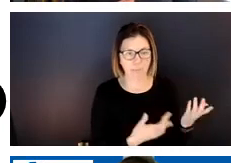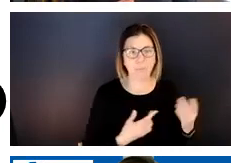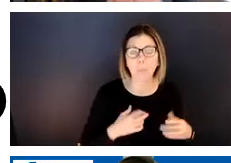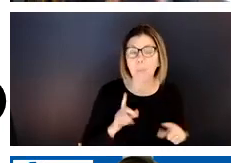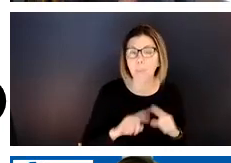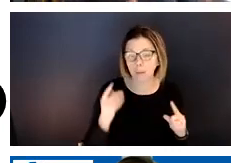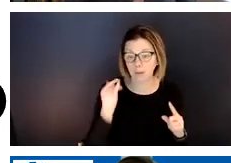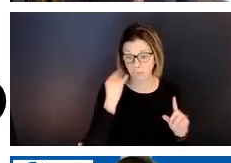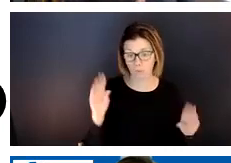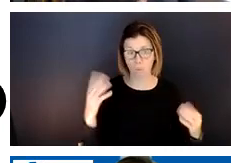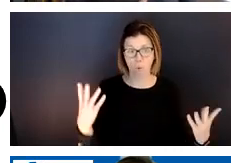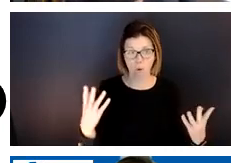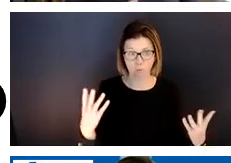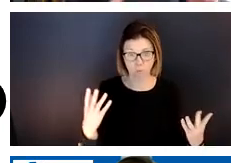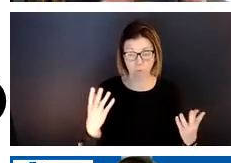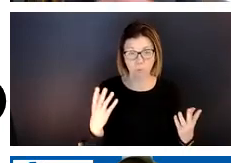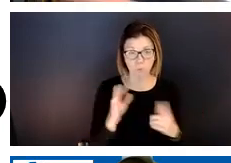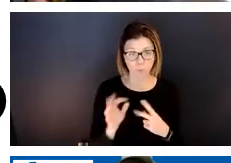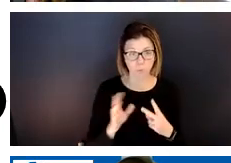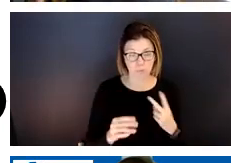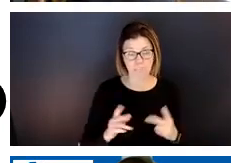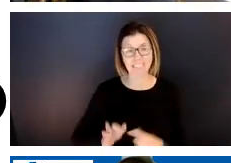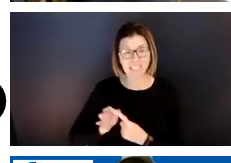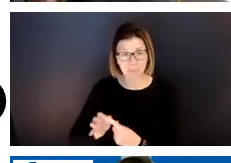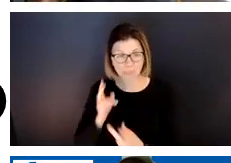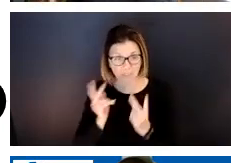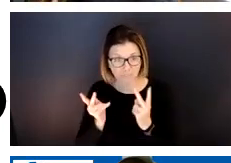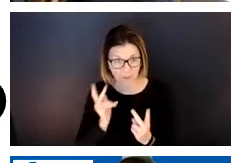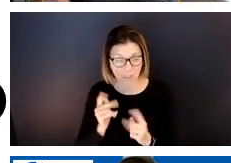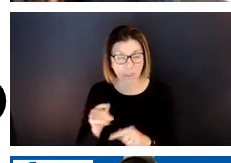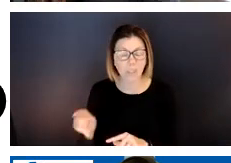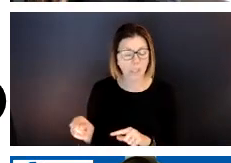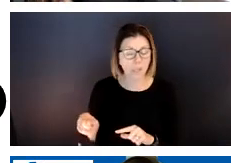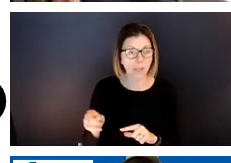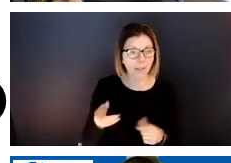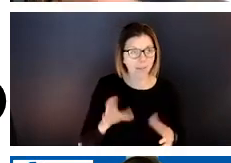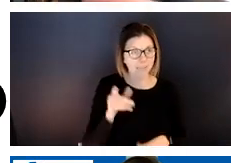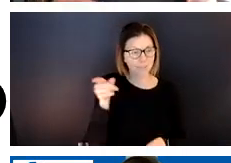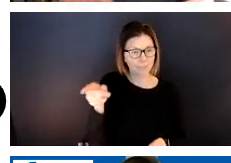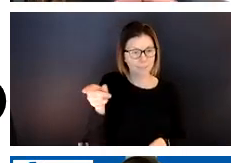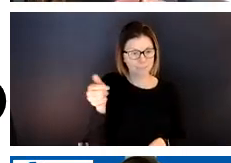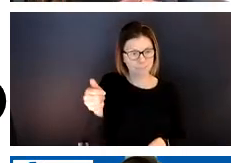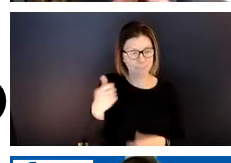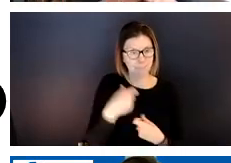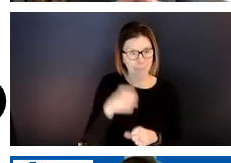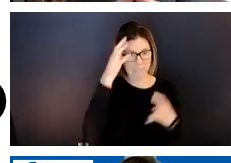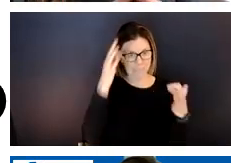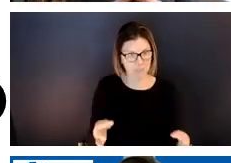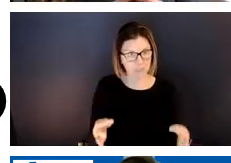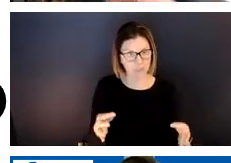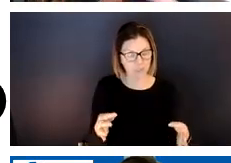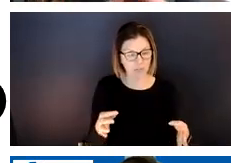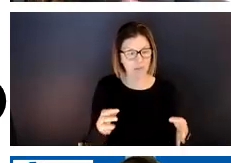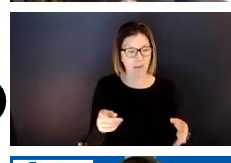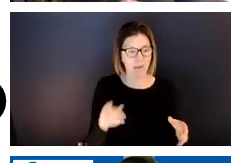choices, especially visually, that allows them to make a decision, but also centers their